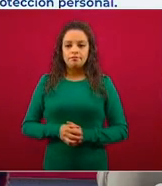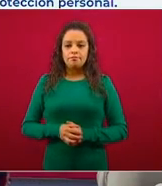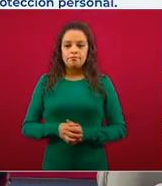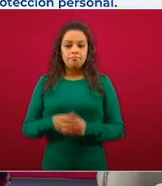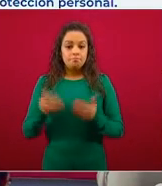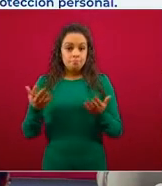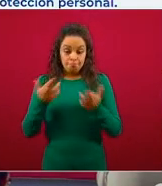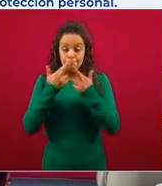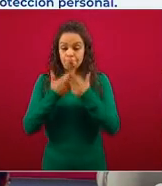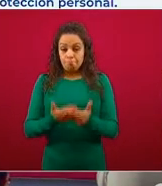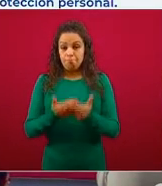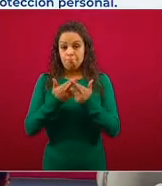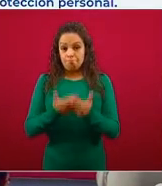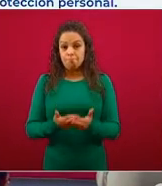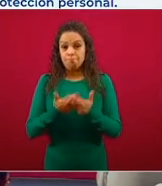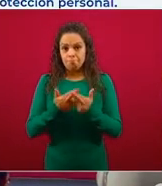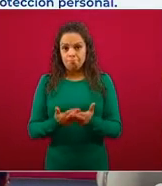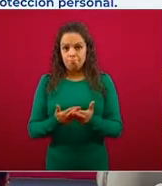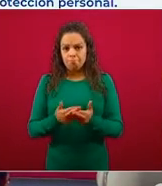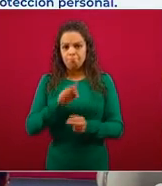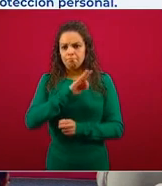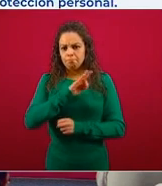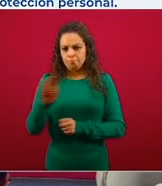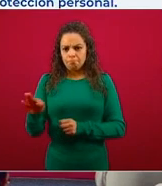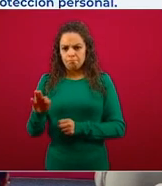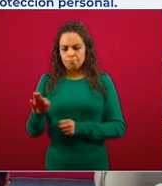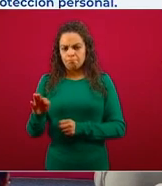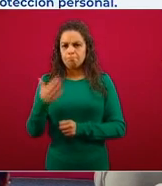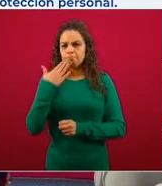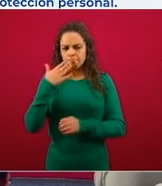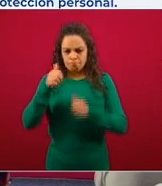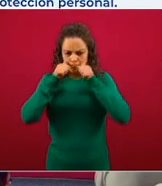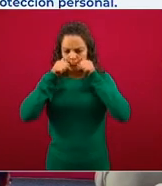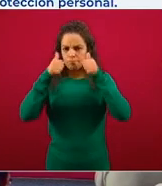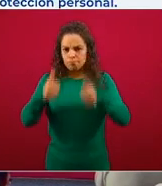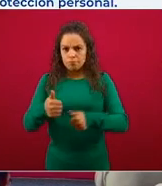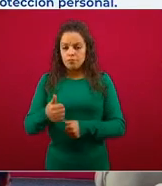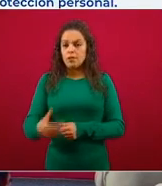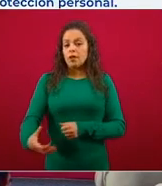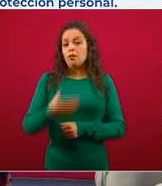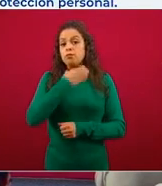Here we have occupancy available. There's still beds.